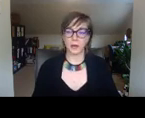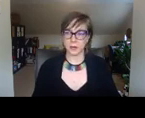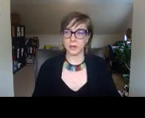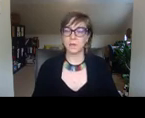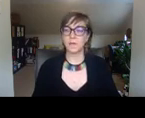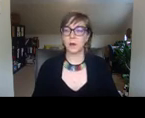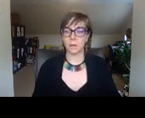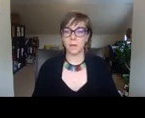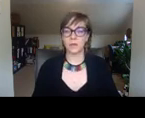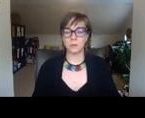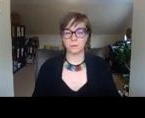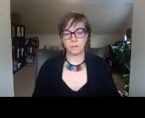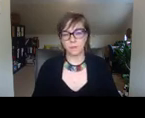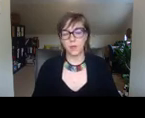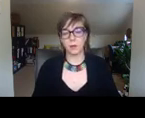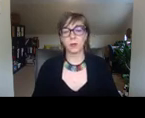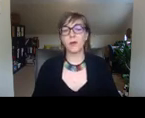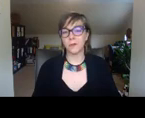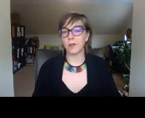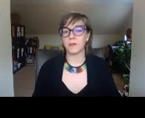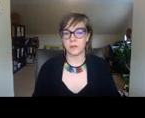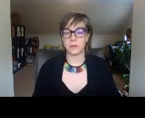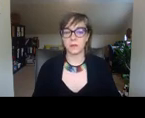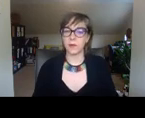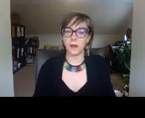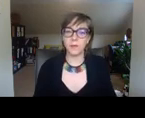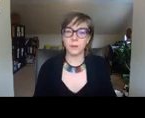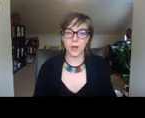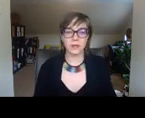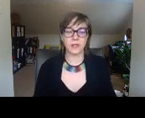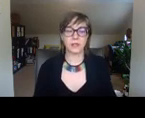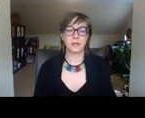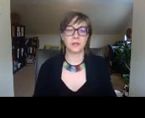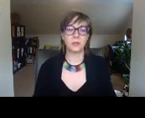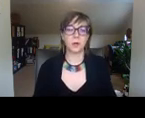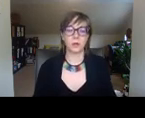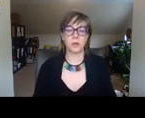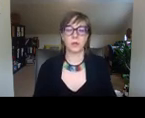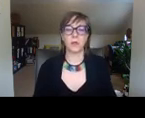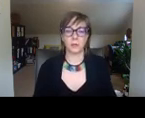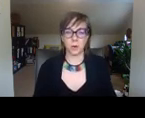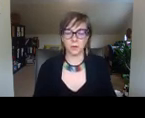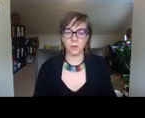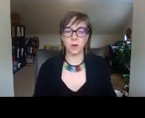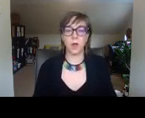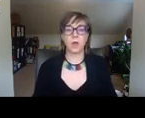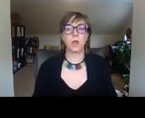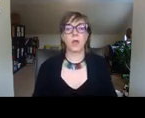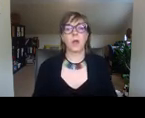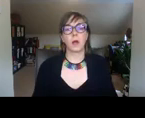phone access. It's hard for a lot of us to believe, but not everyone has access to a